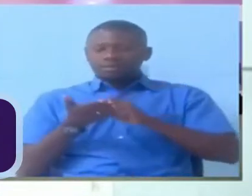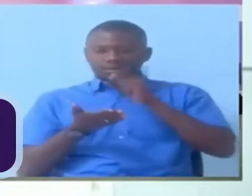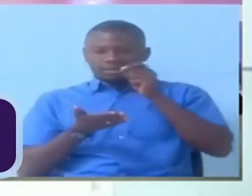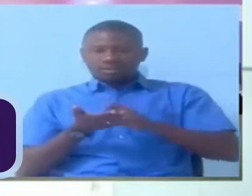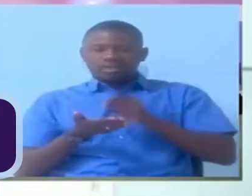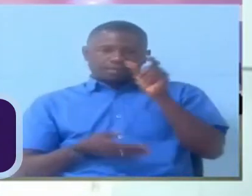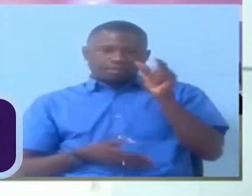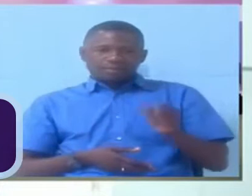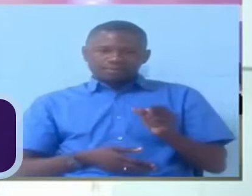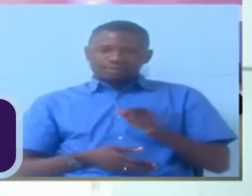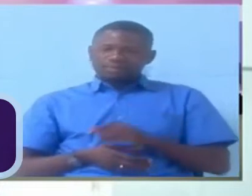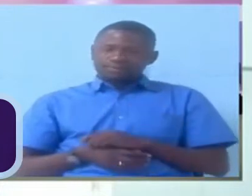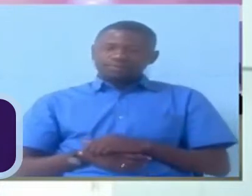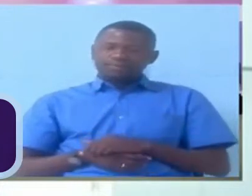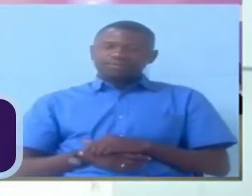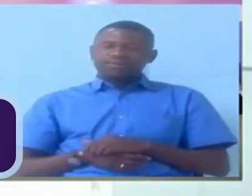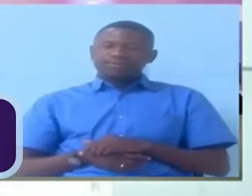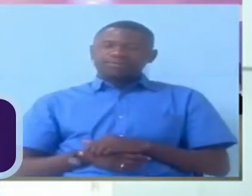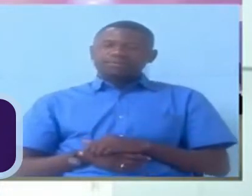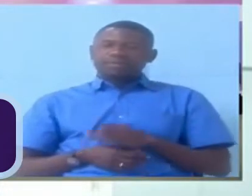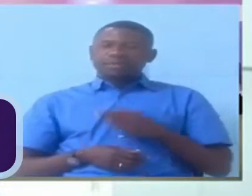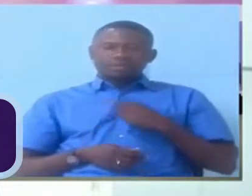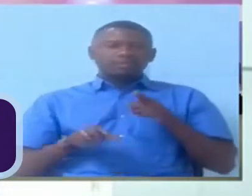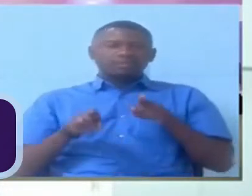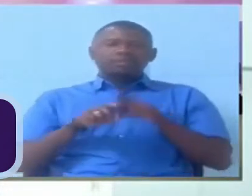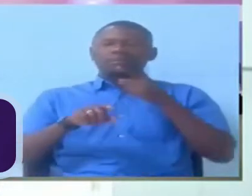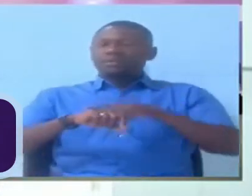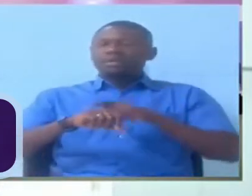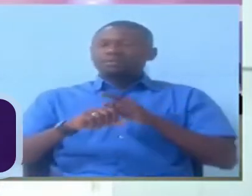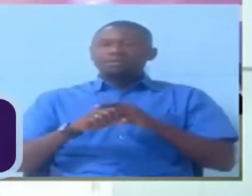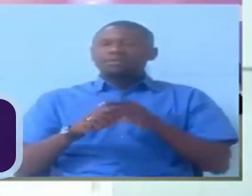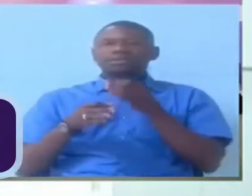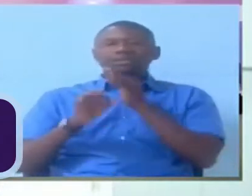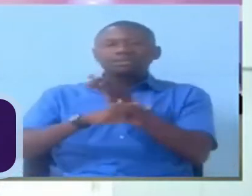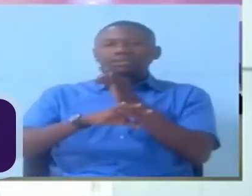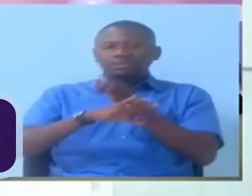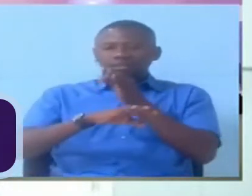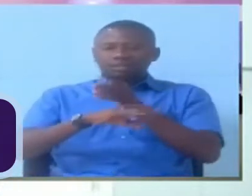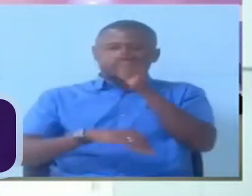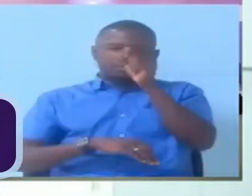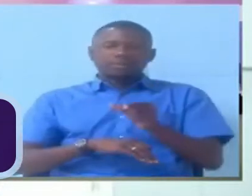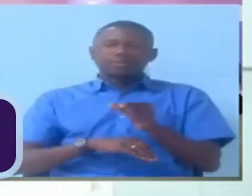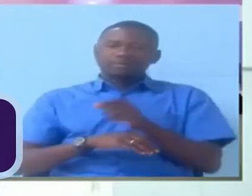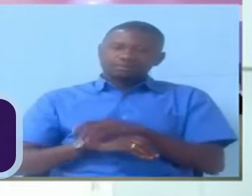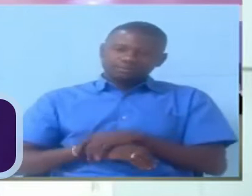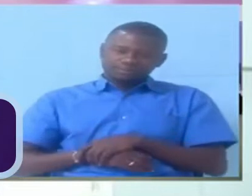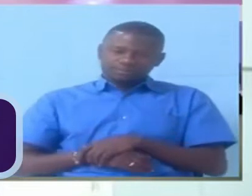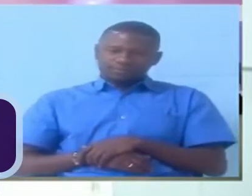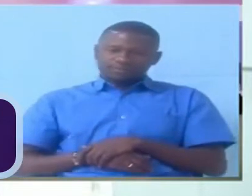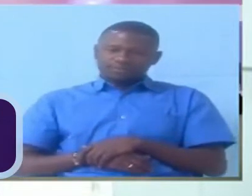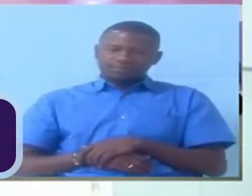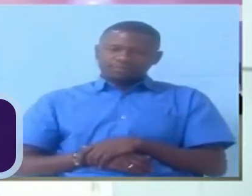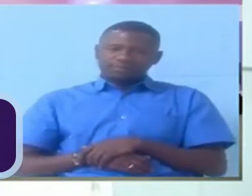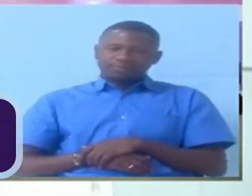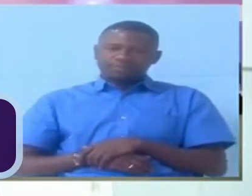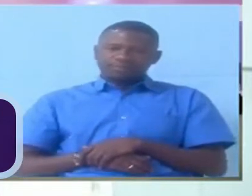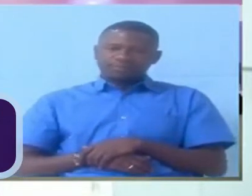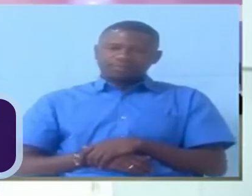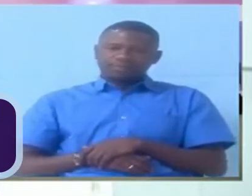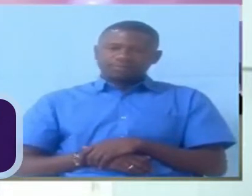25. That's why I said those type of certificates, you cannot put them in your file. Wala nanko o kayti